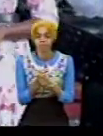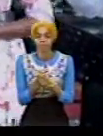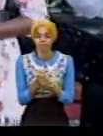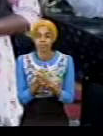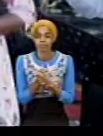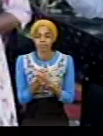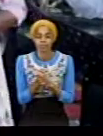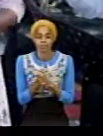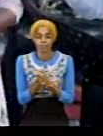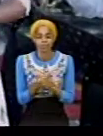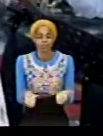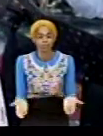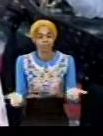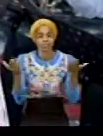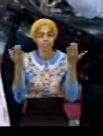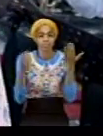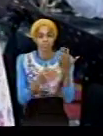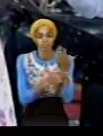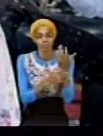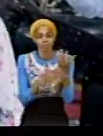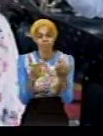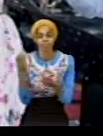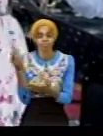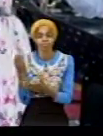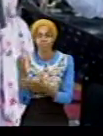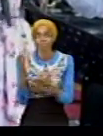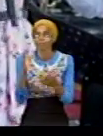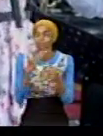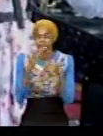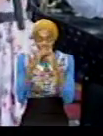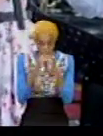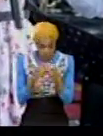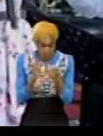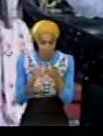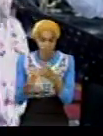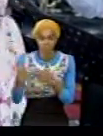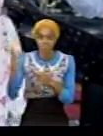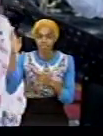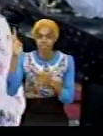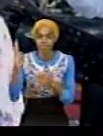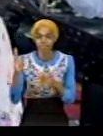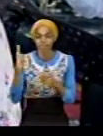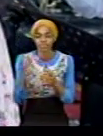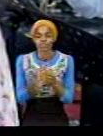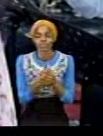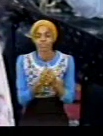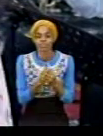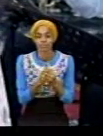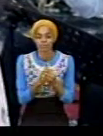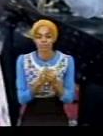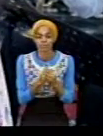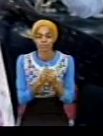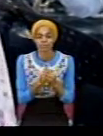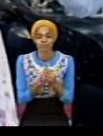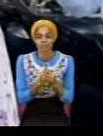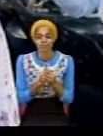Lift up your hands. We worship to the Lord. It's Jehovah Nissi, Jehovah Shammah.